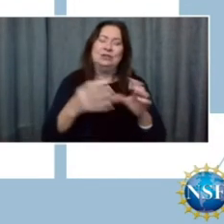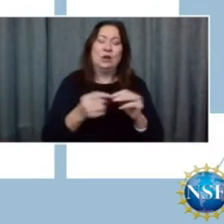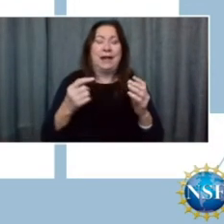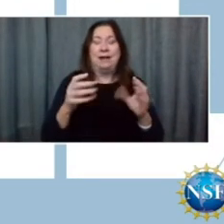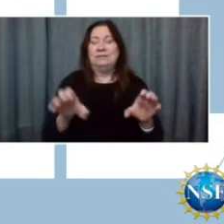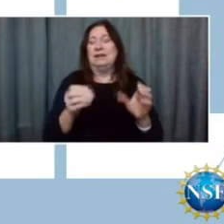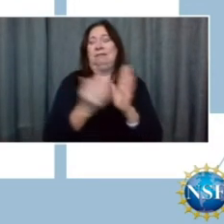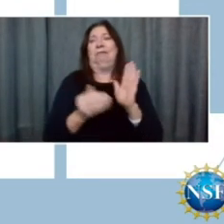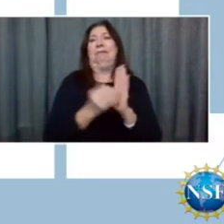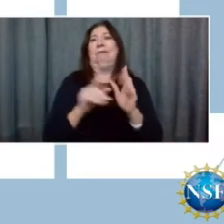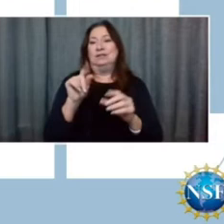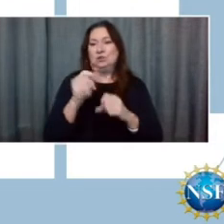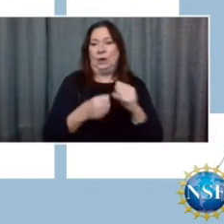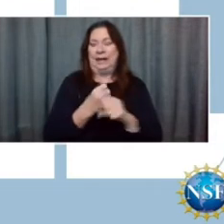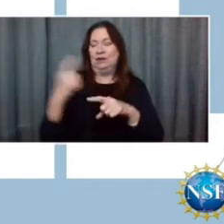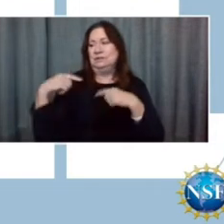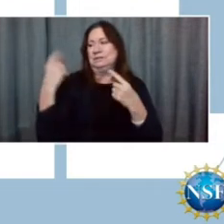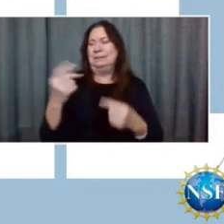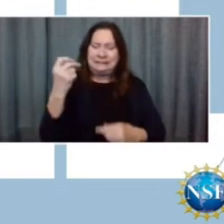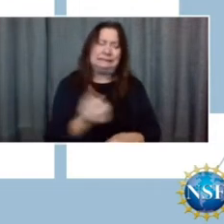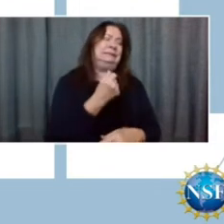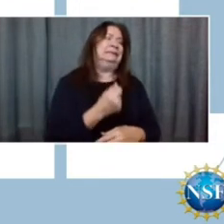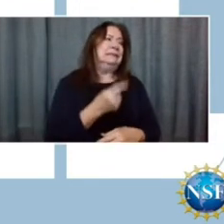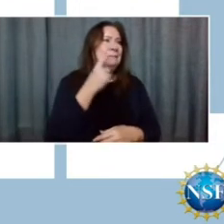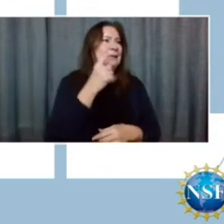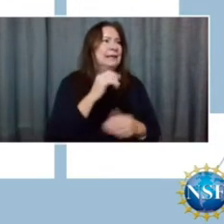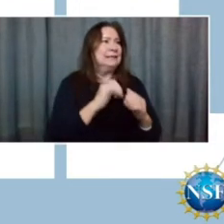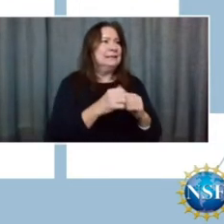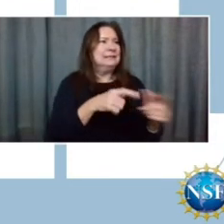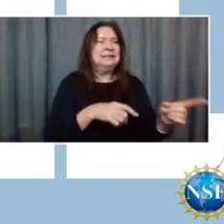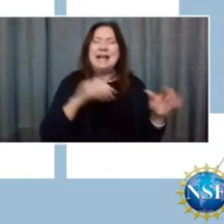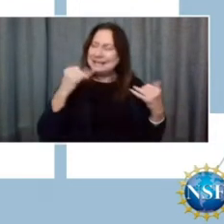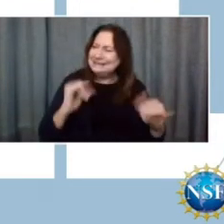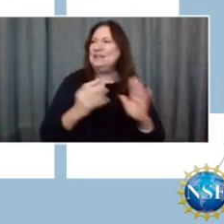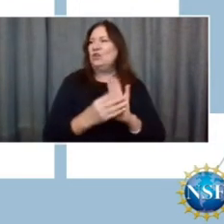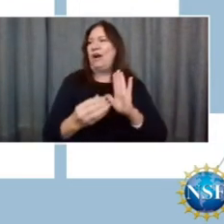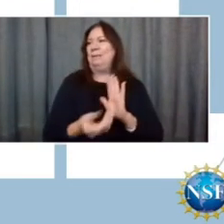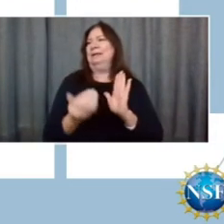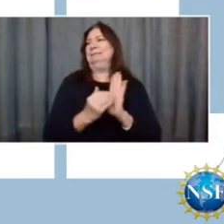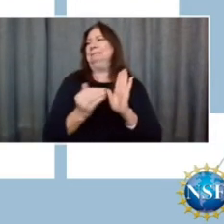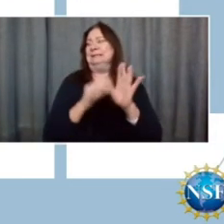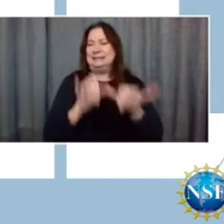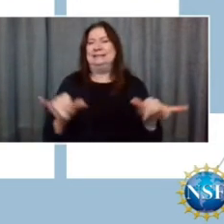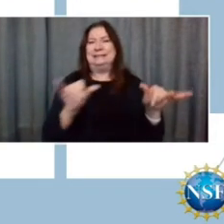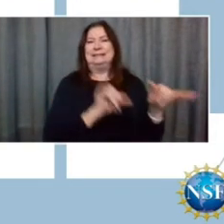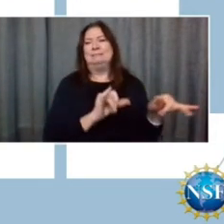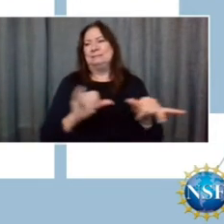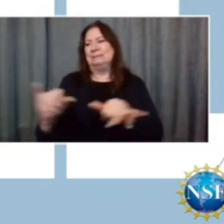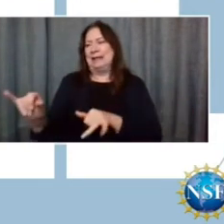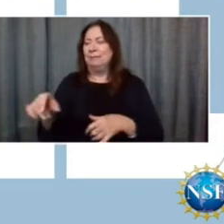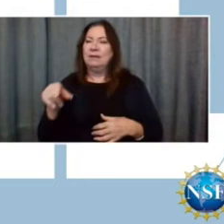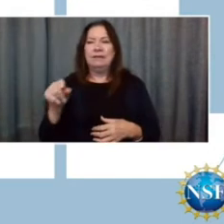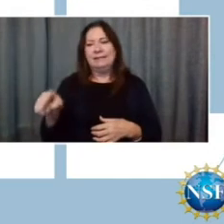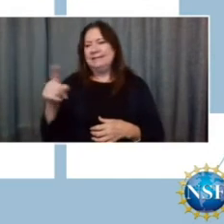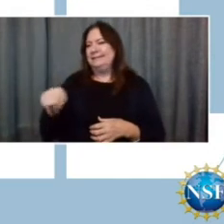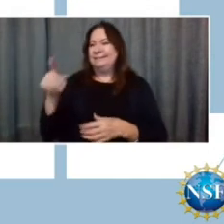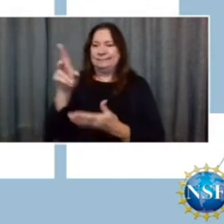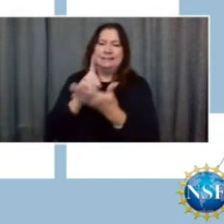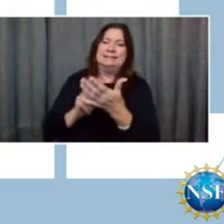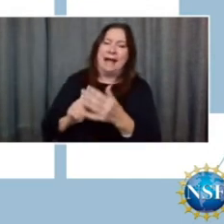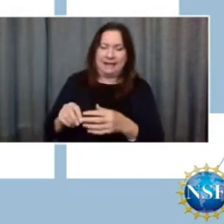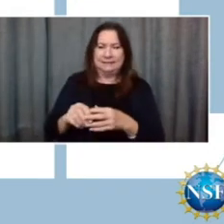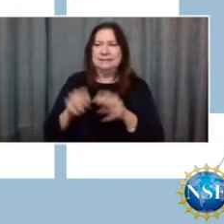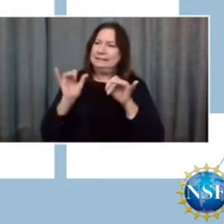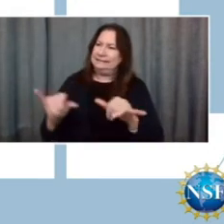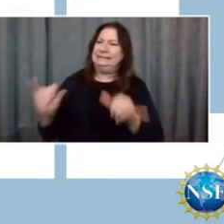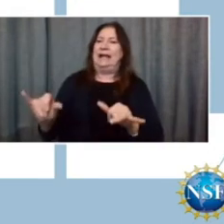last 20 years in ways that I'm like, God, I'm thinking about this, and I still replicated it in this design of X, Y, or Z things. So that I'm always